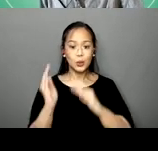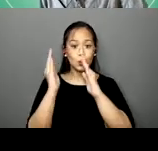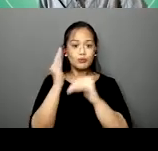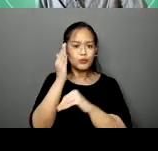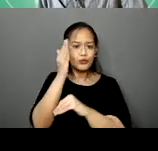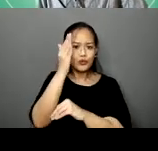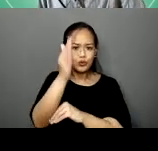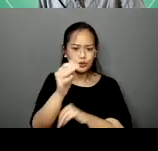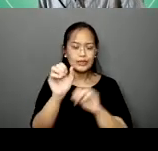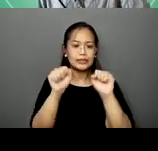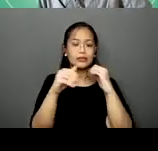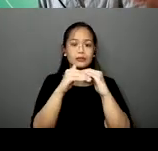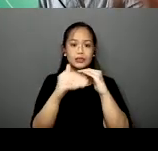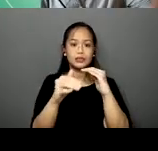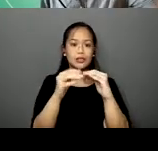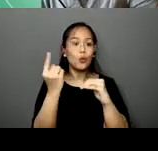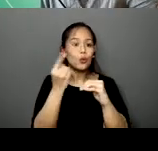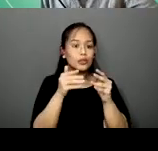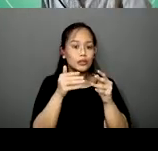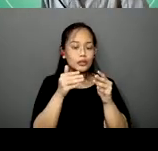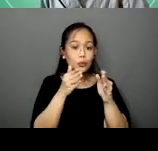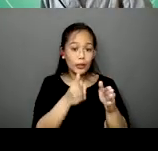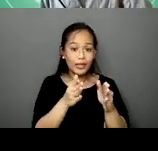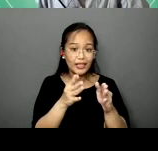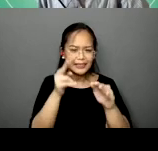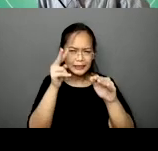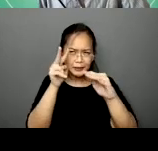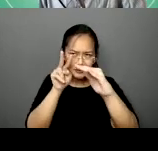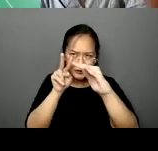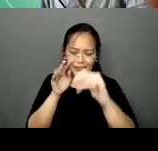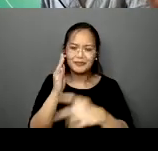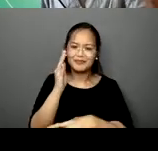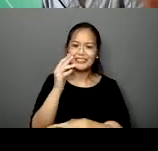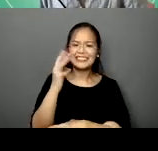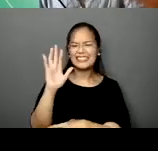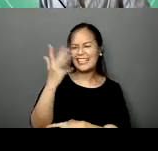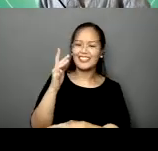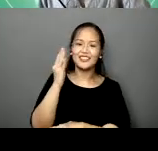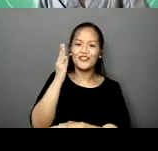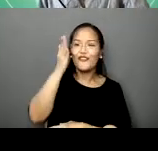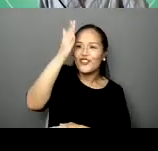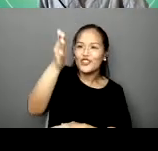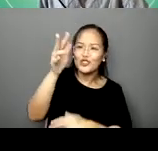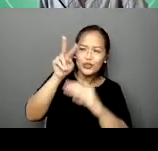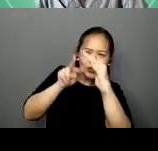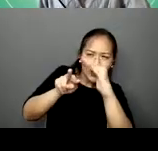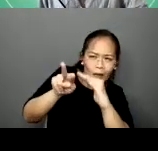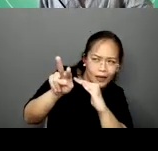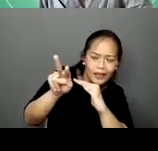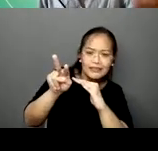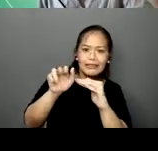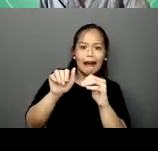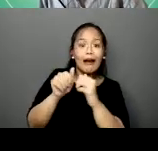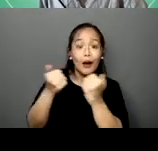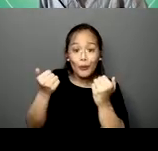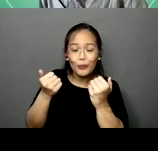only way we can see into the future without superpowers is if we have data to project and